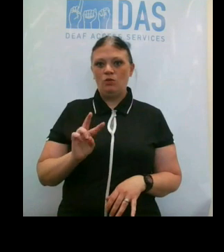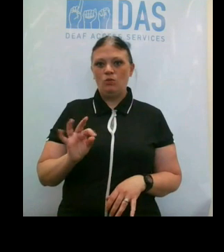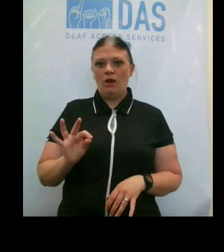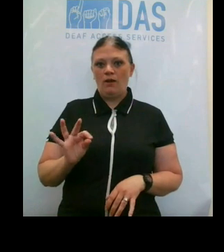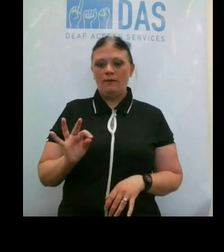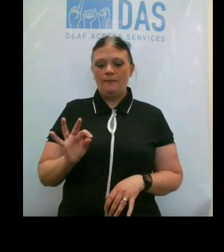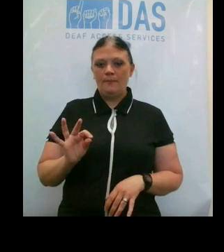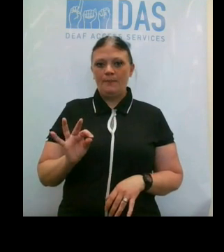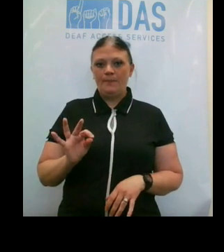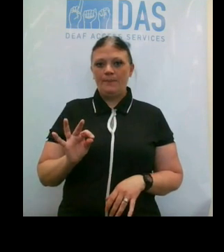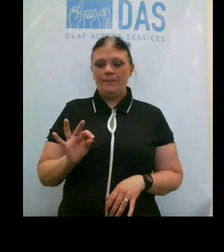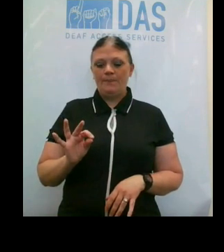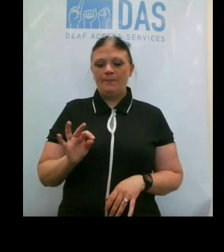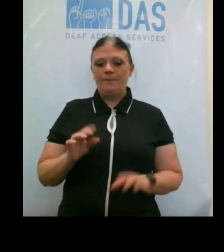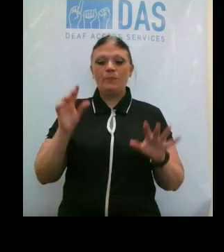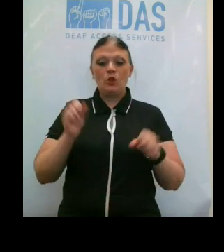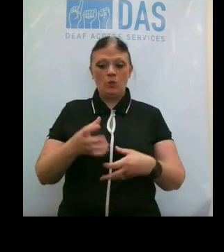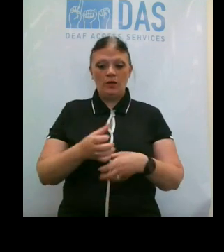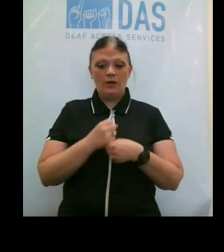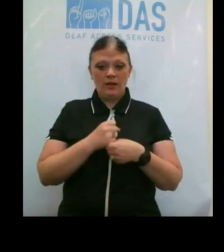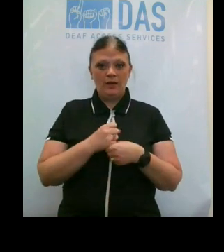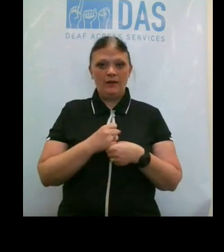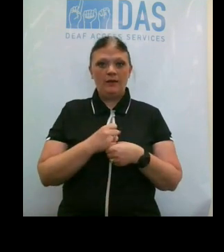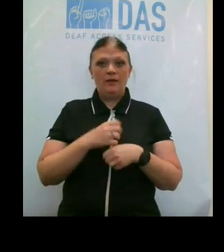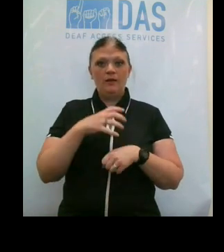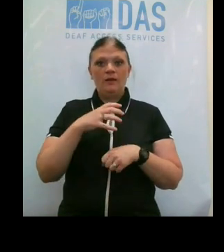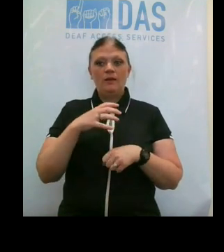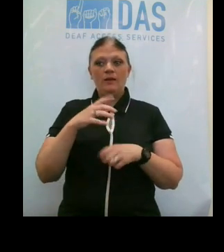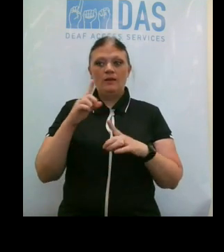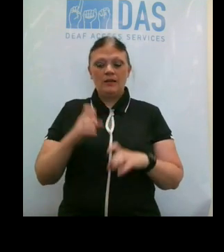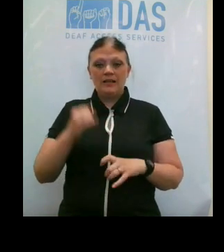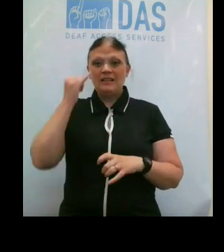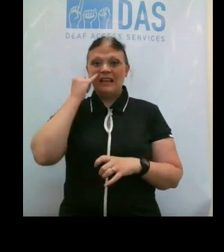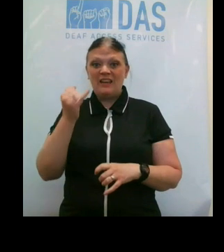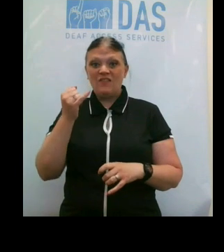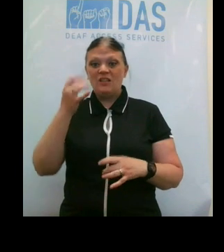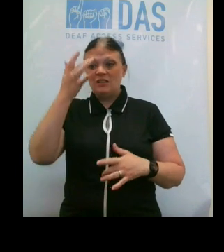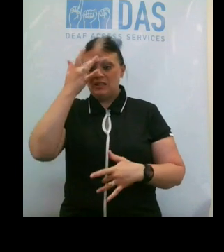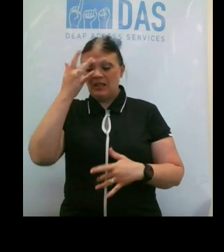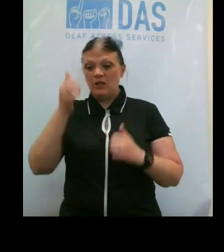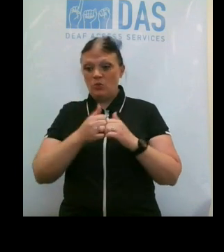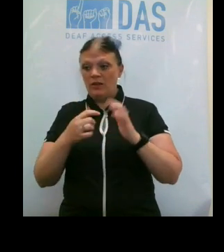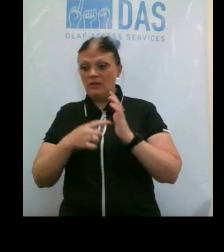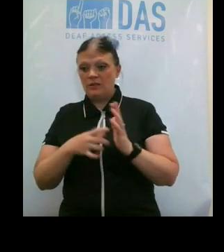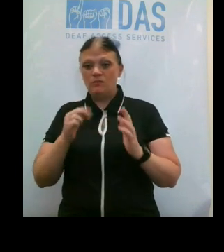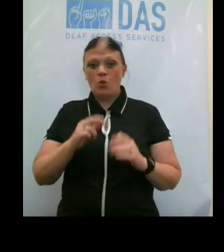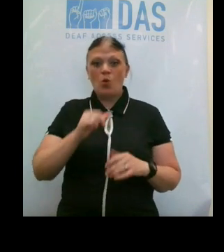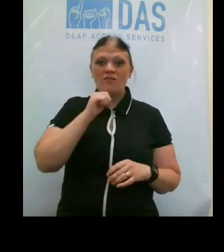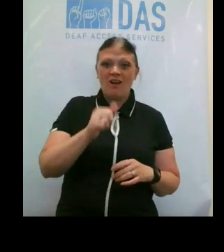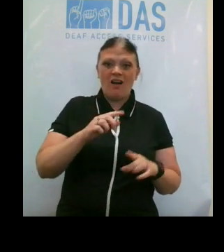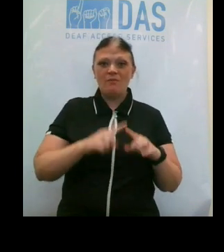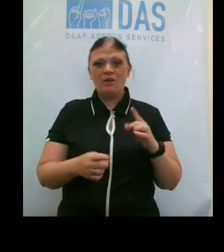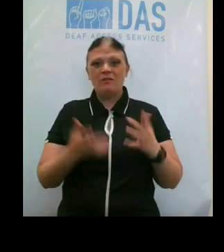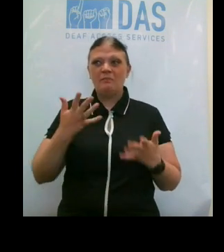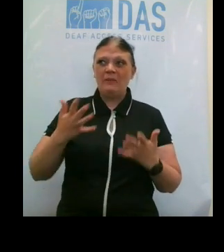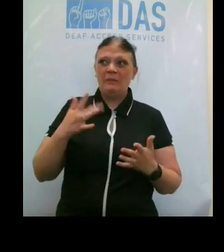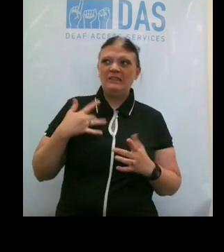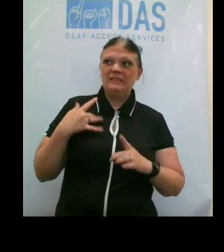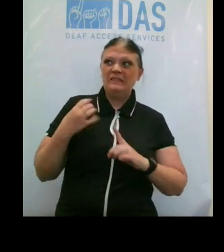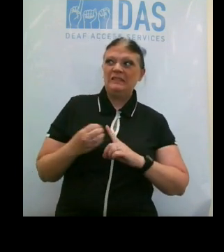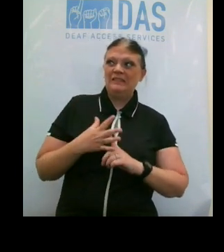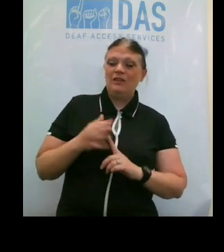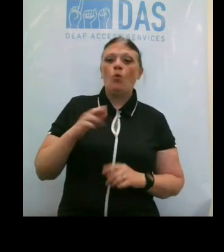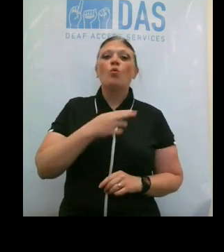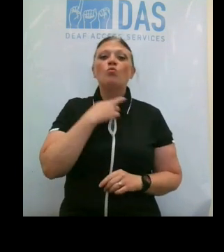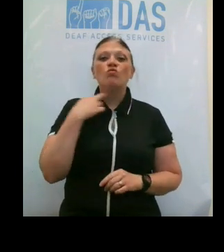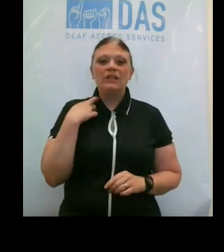858-2929. You can get it if you're sick and have the COVID-19 symptoms, or even if you're not sick but you think you may have been exposed or at risk